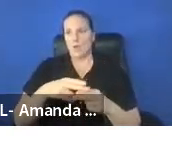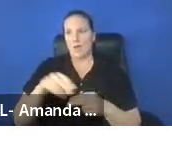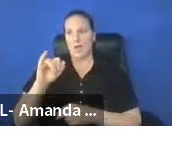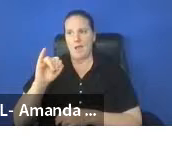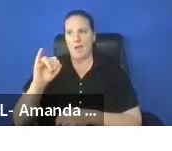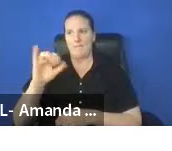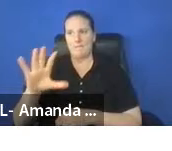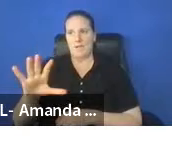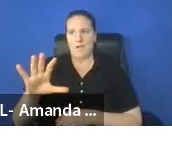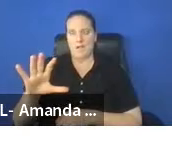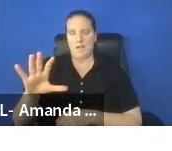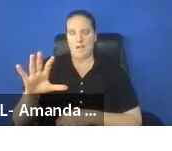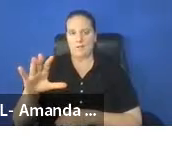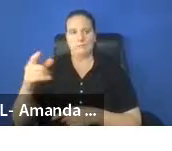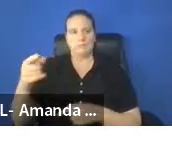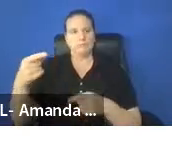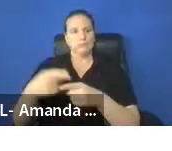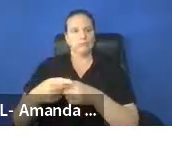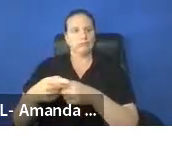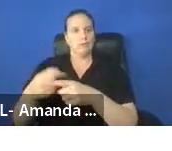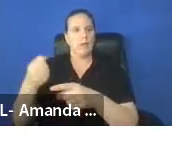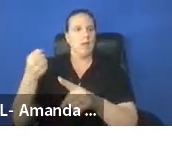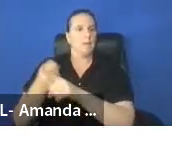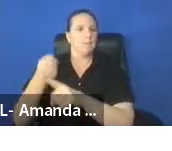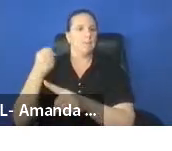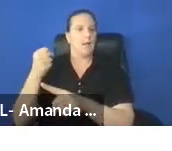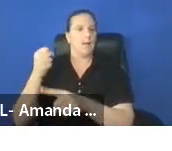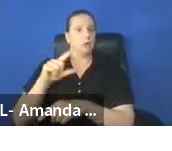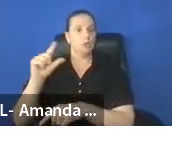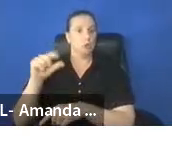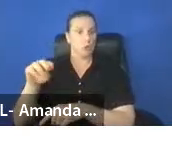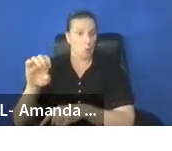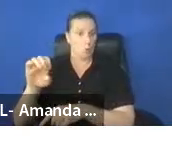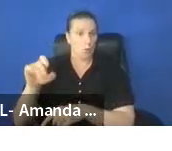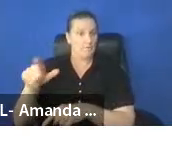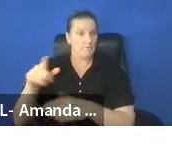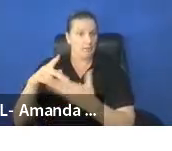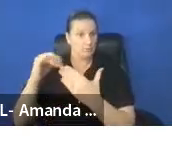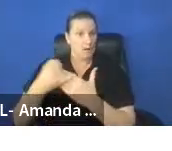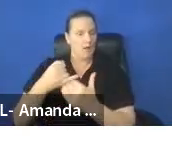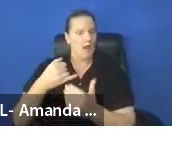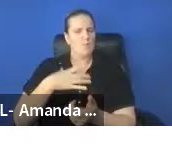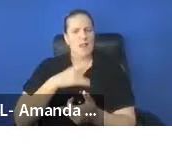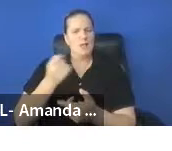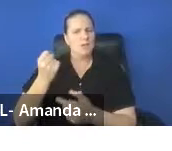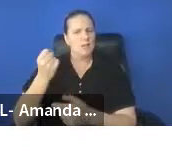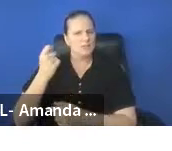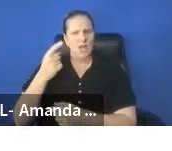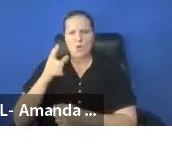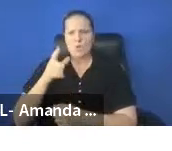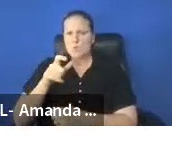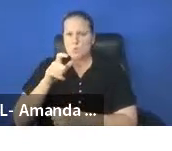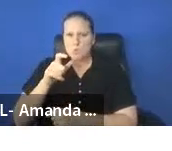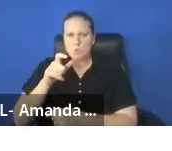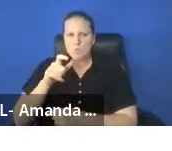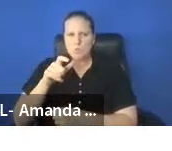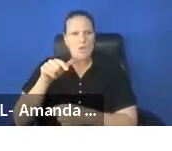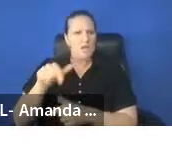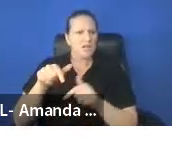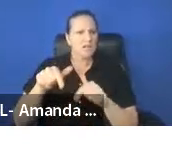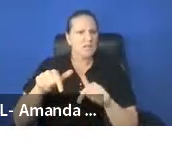I-5 adjacent impact zone of this project. And I'd like to understand who in